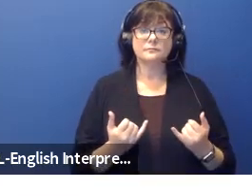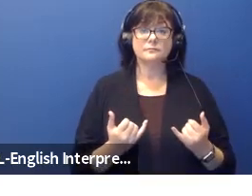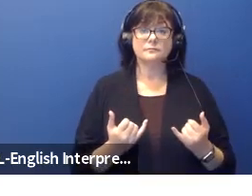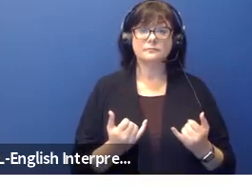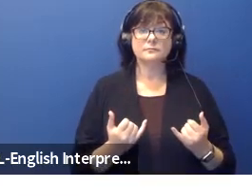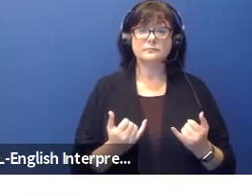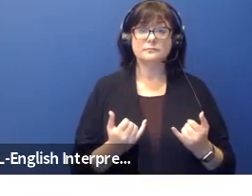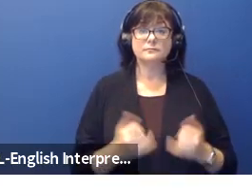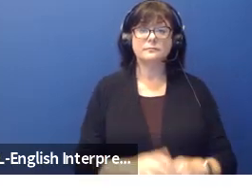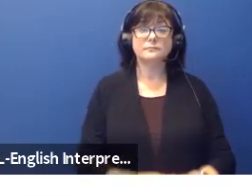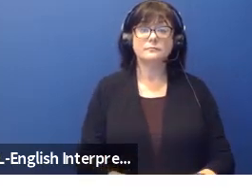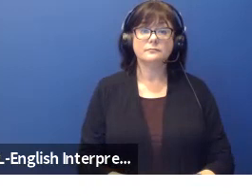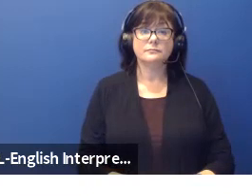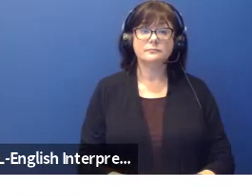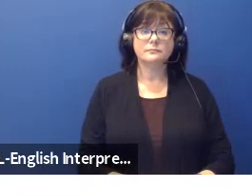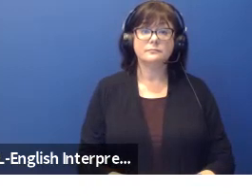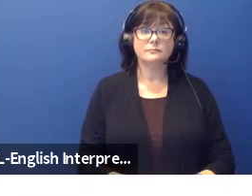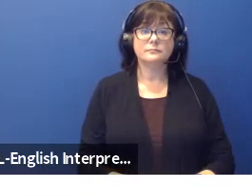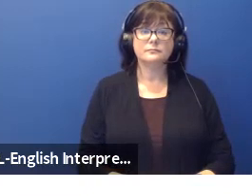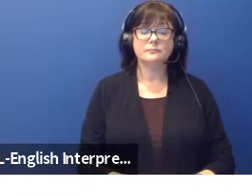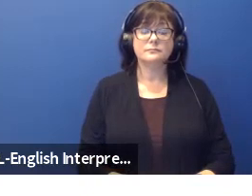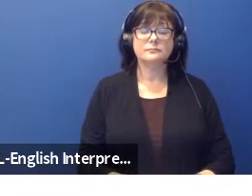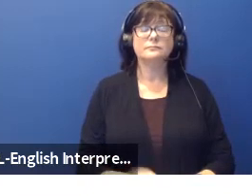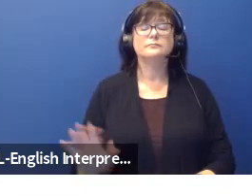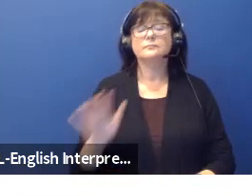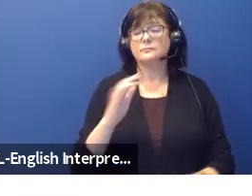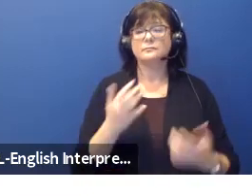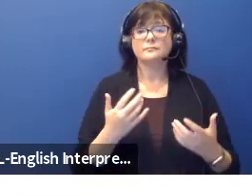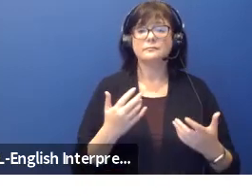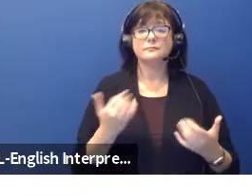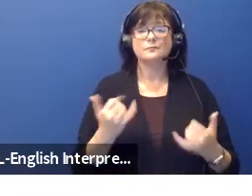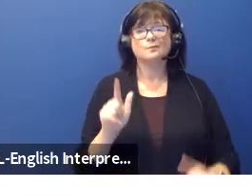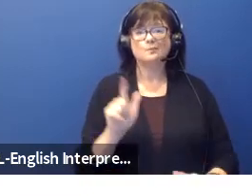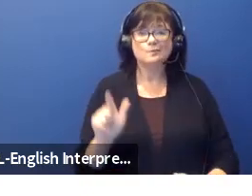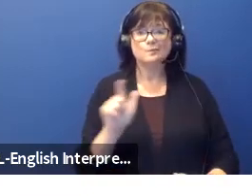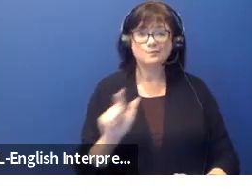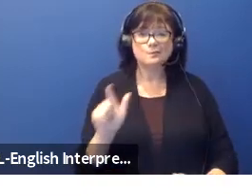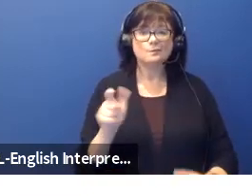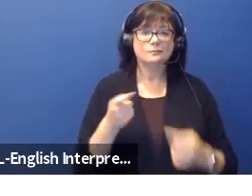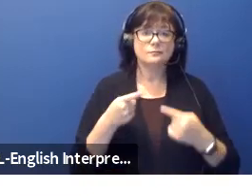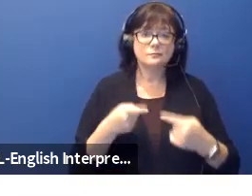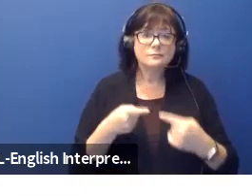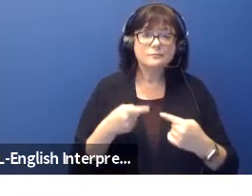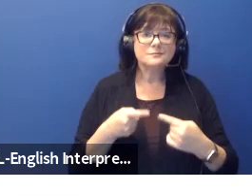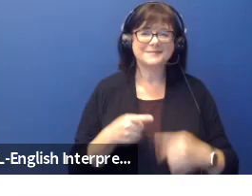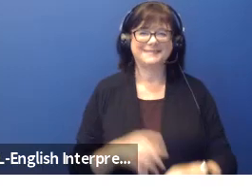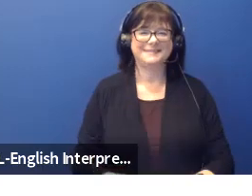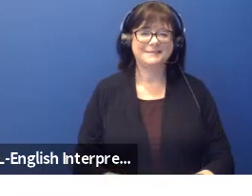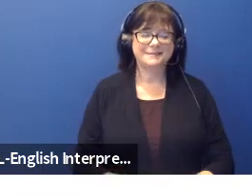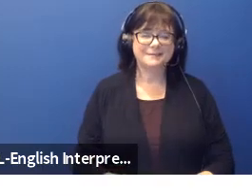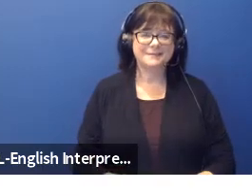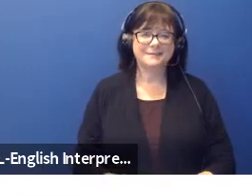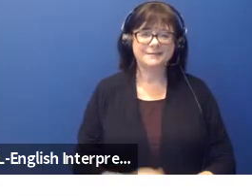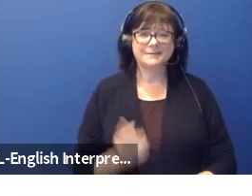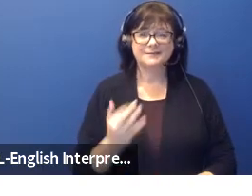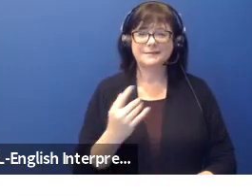my cursor is just being a little particular here. So we'll scroll a bit further through down the